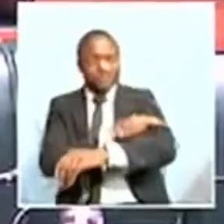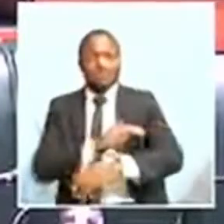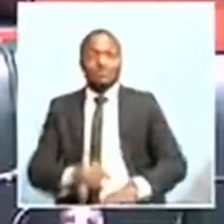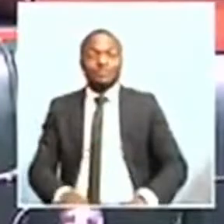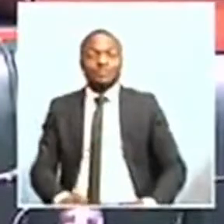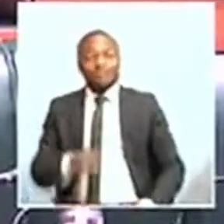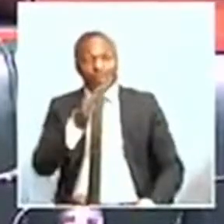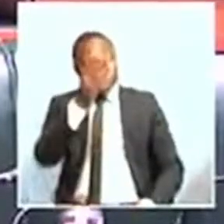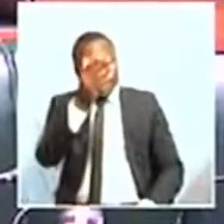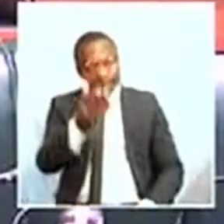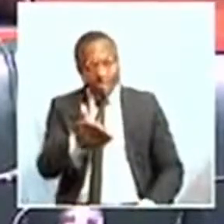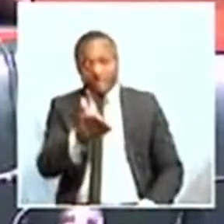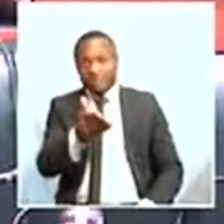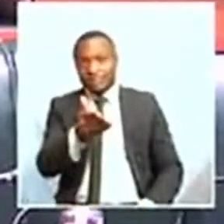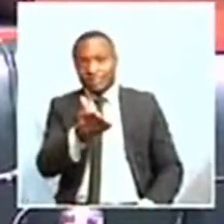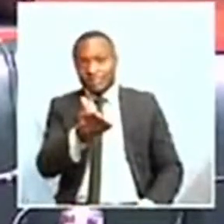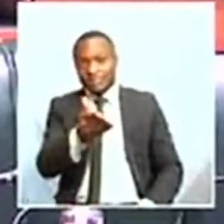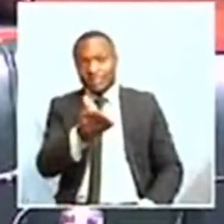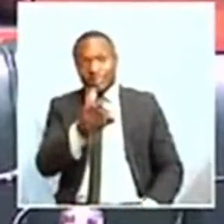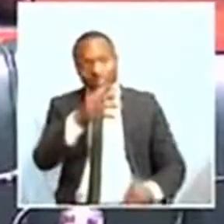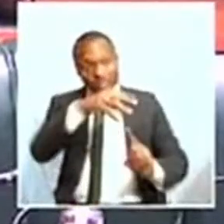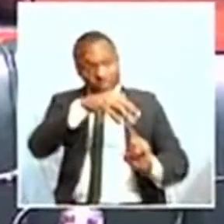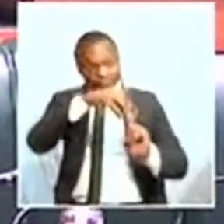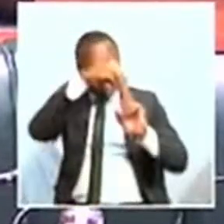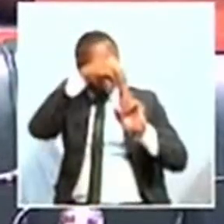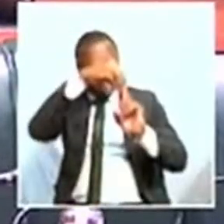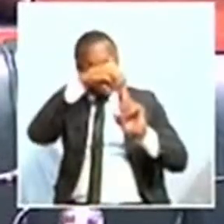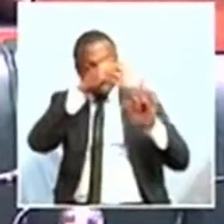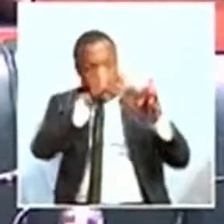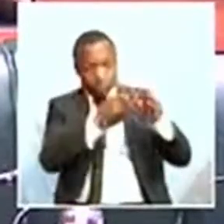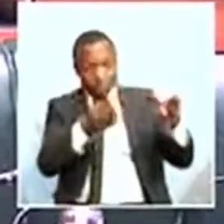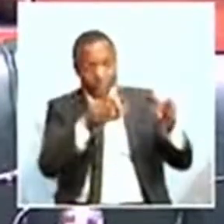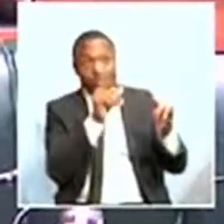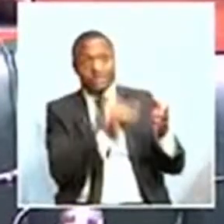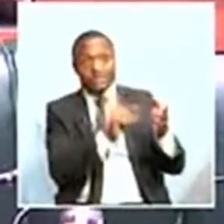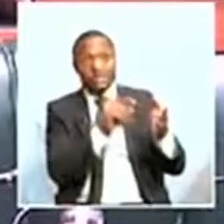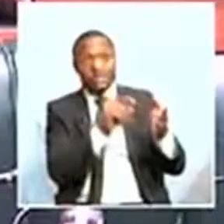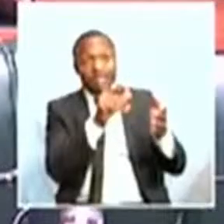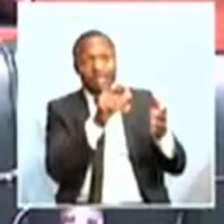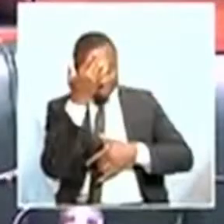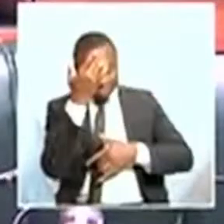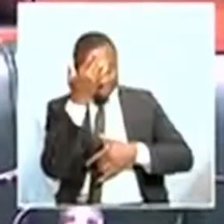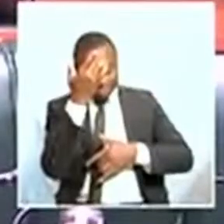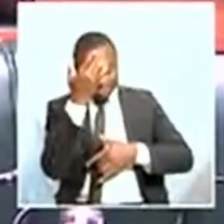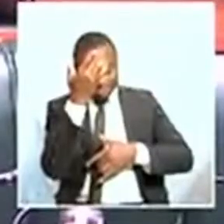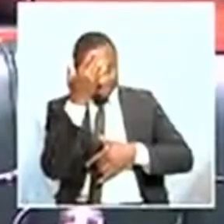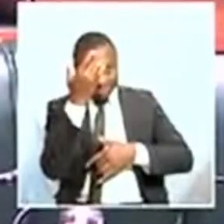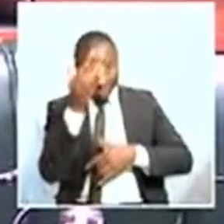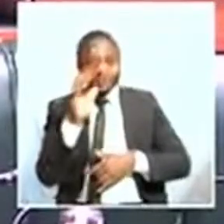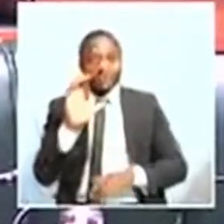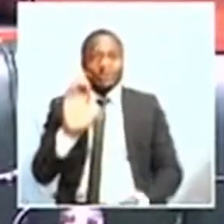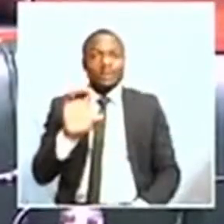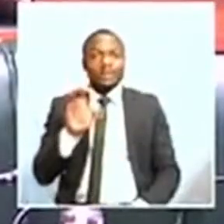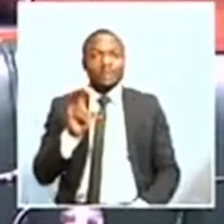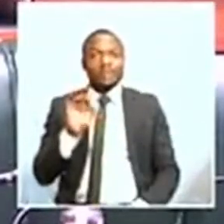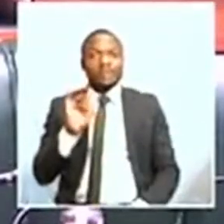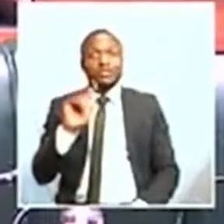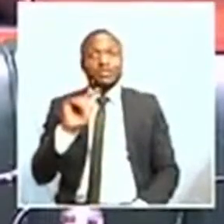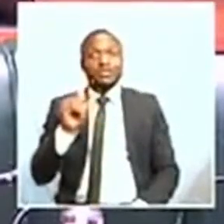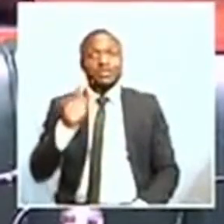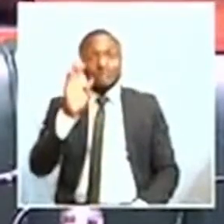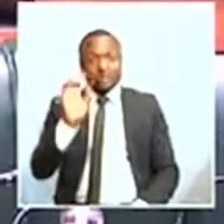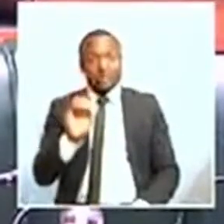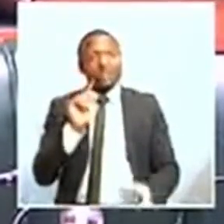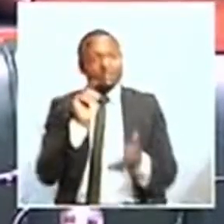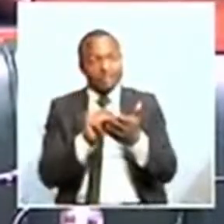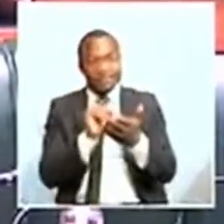there is isolation space for these cases. Starting from Chitambo, all these cases we have heard